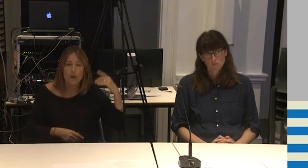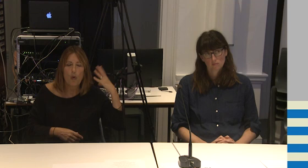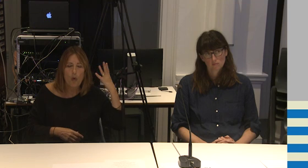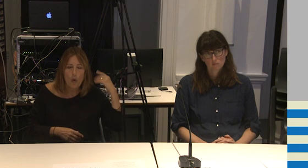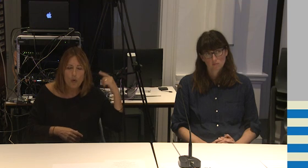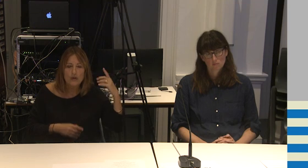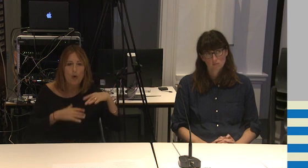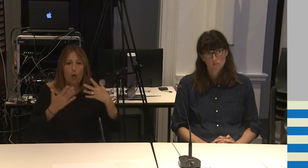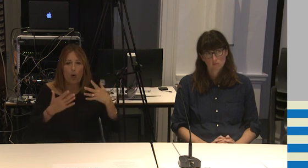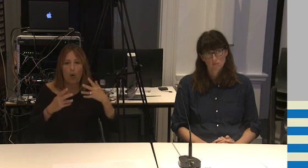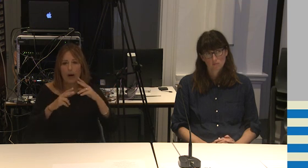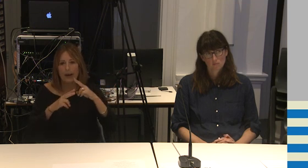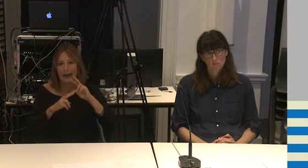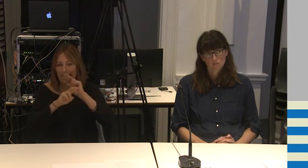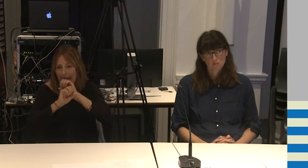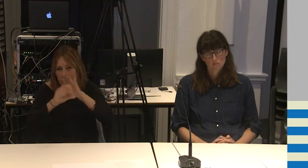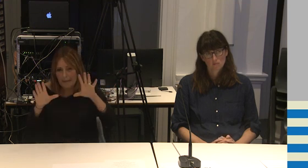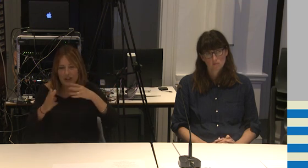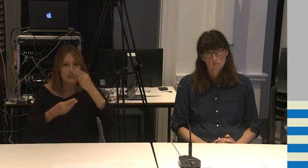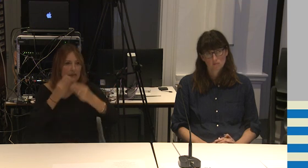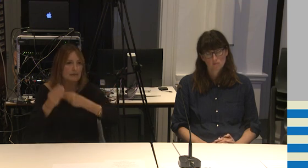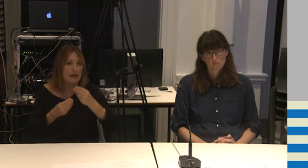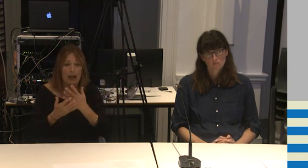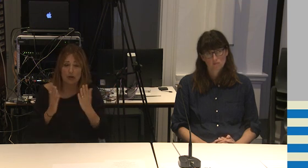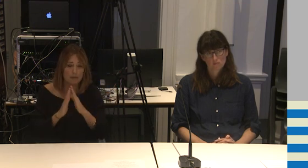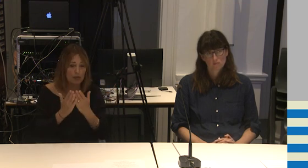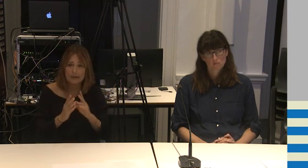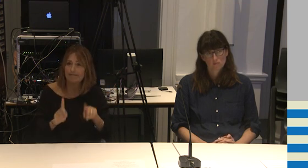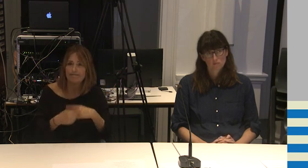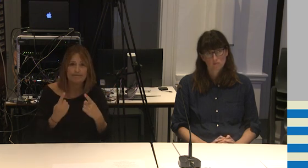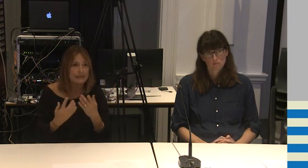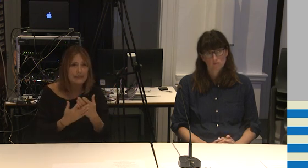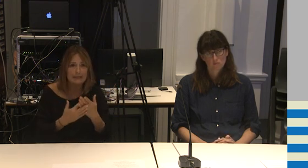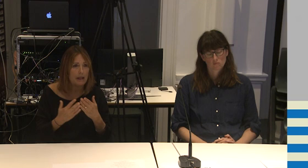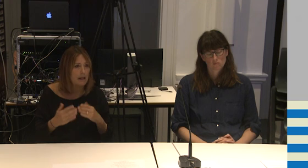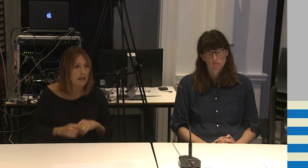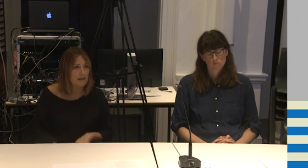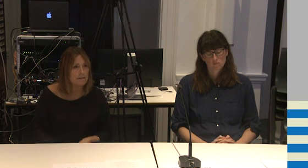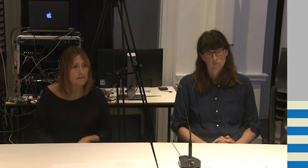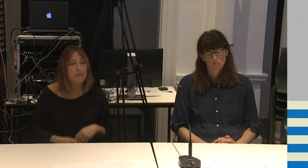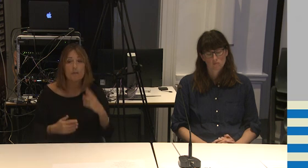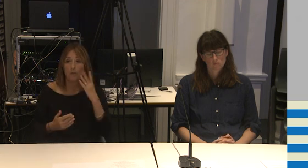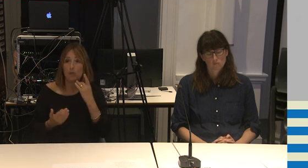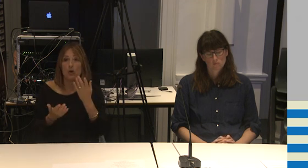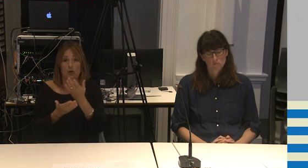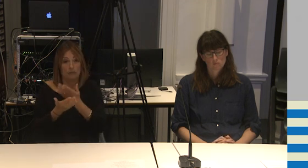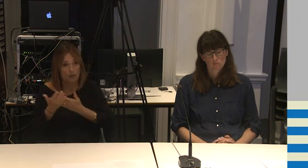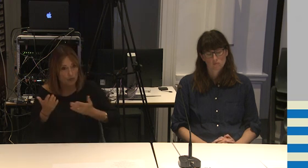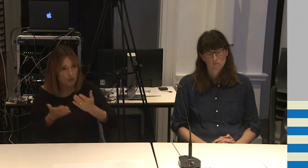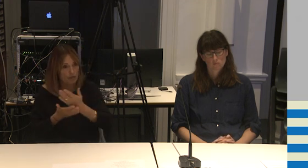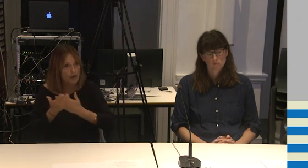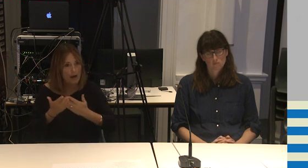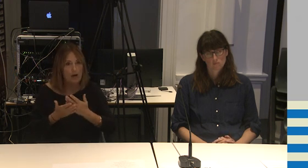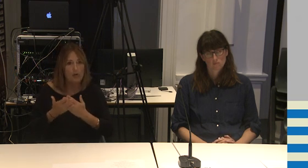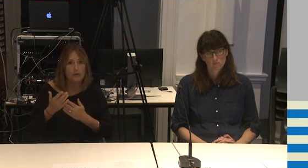videos, and a lot of the books aren't accessible. So I think when we talk about